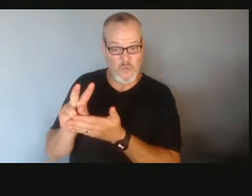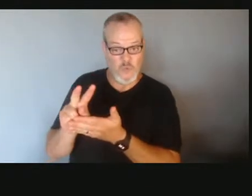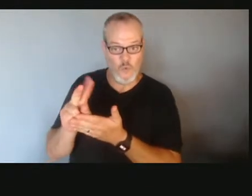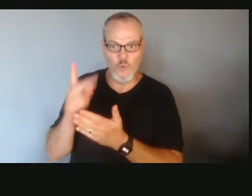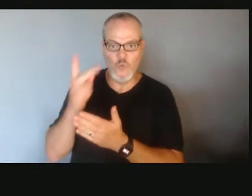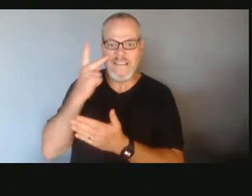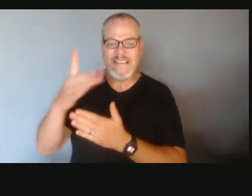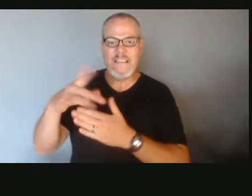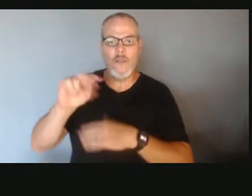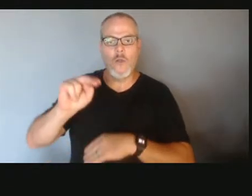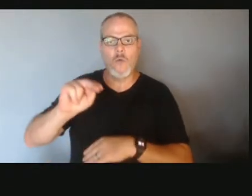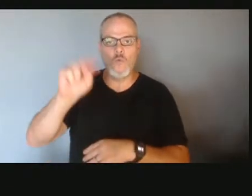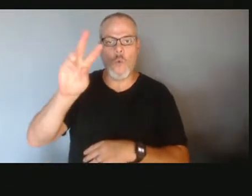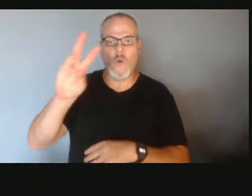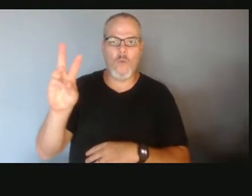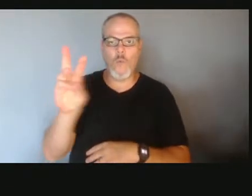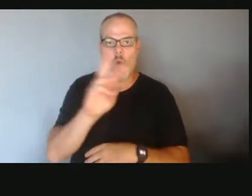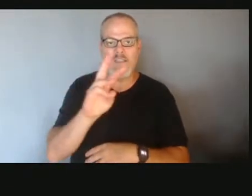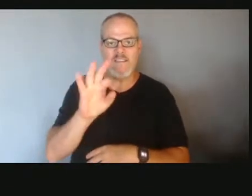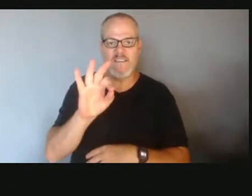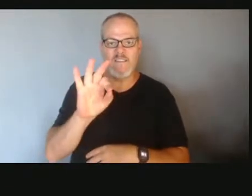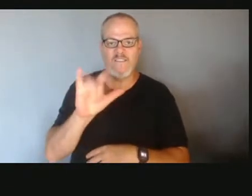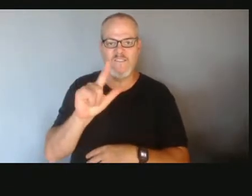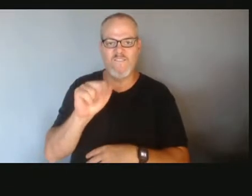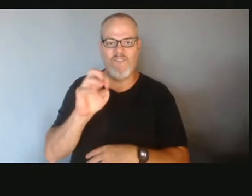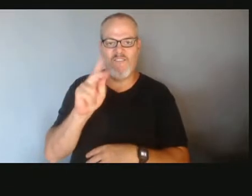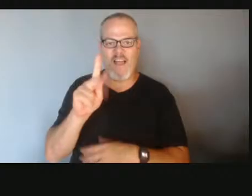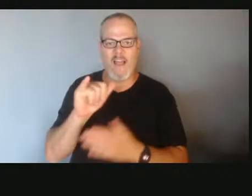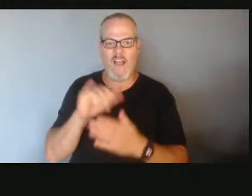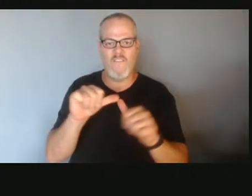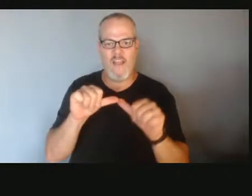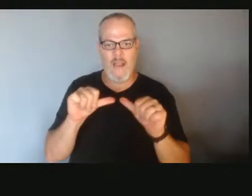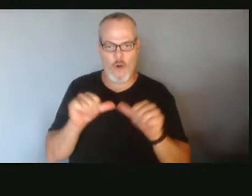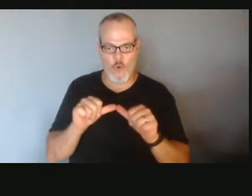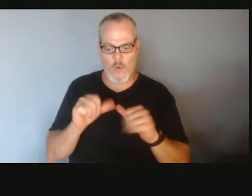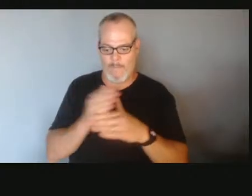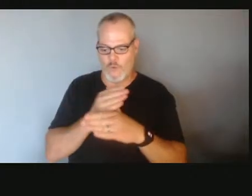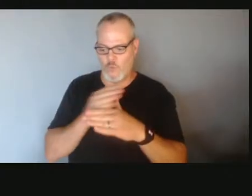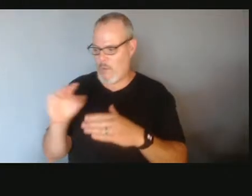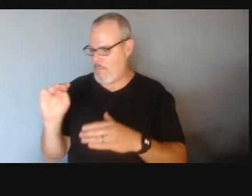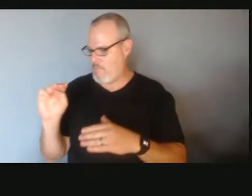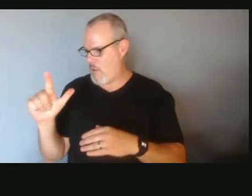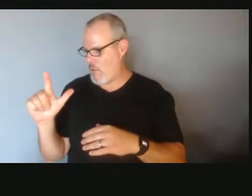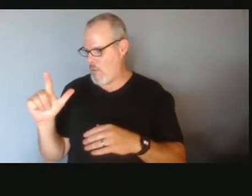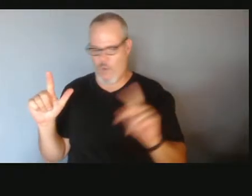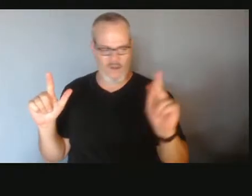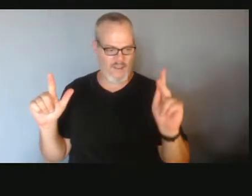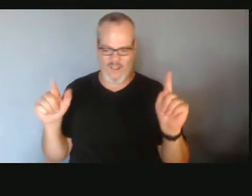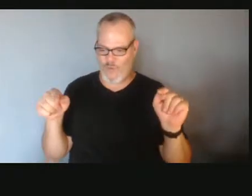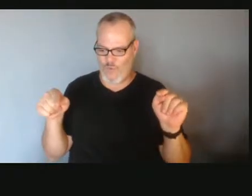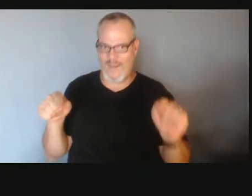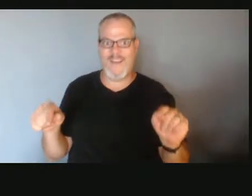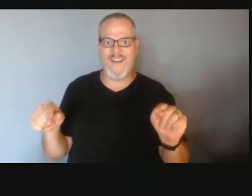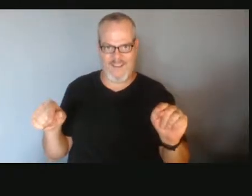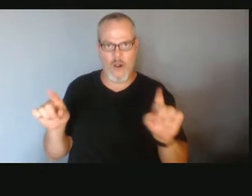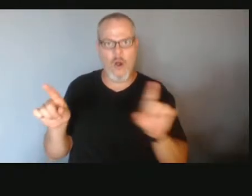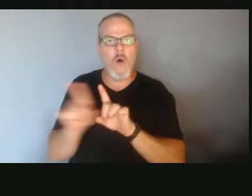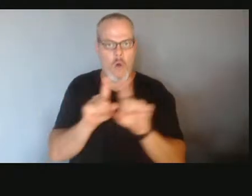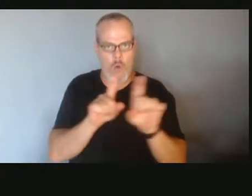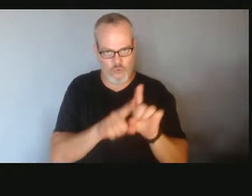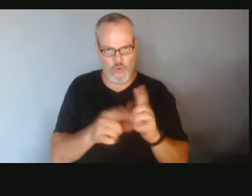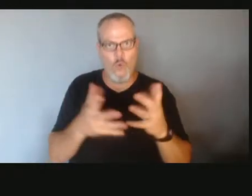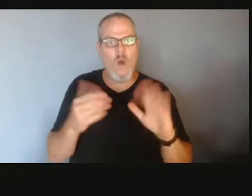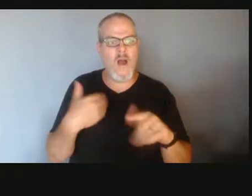northwest flank of Kīlauea in this area between Mauna Loa and Kīlauea. So Mauna Loa also has a southeast flank that likes